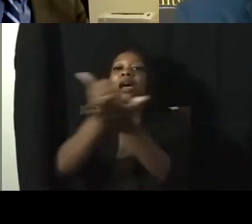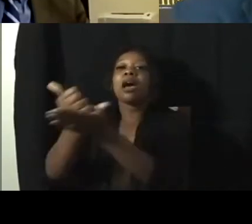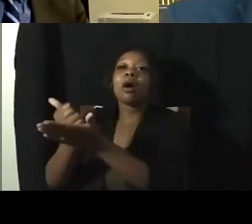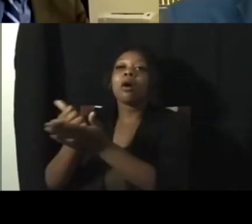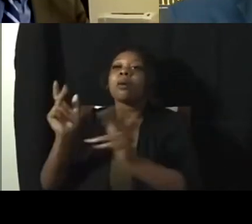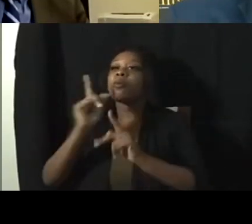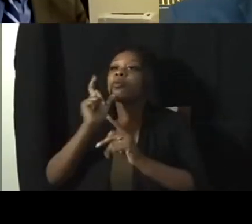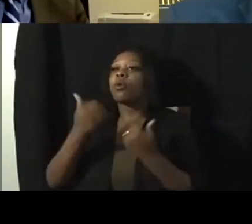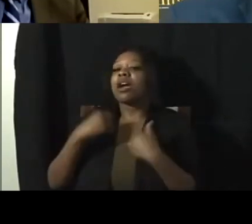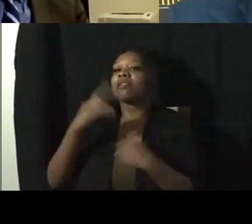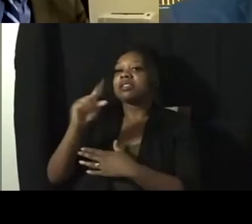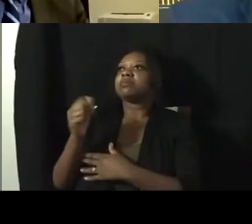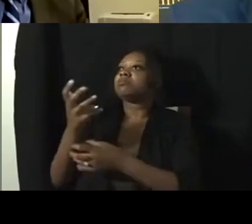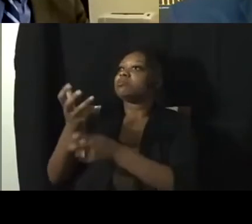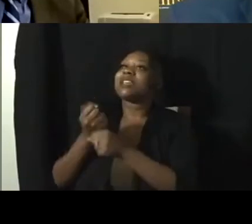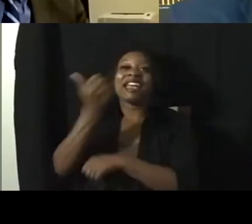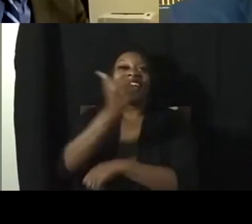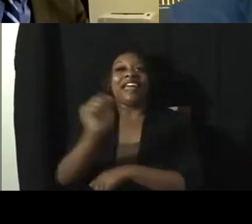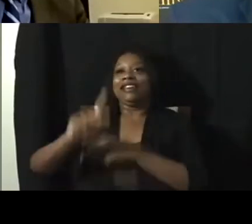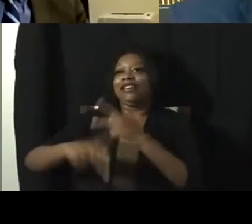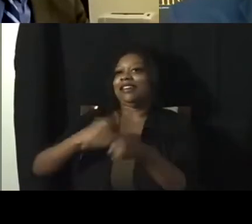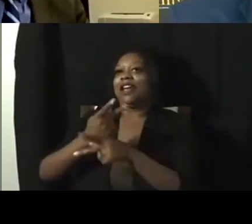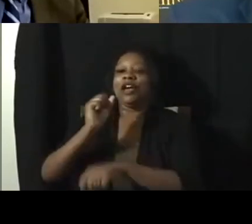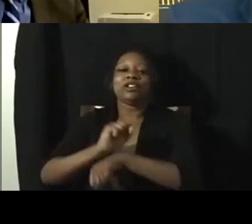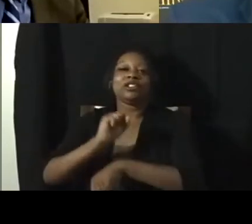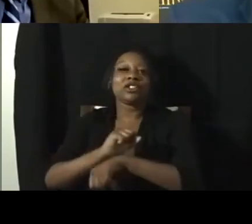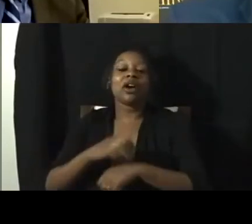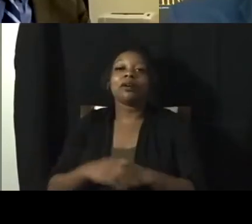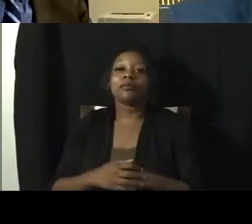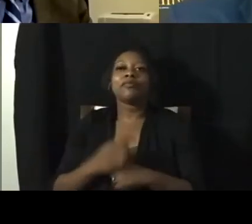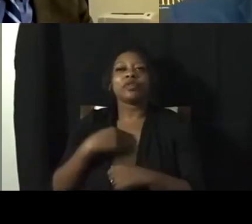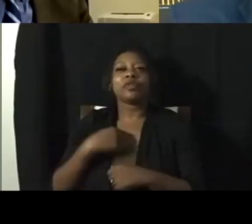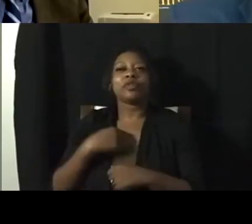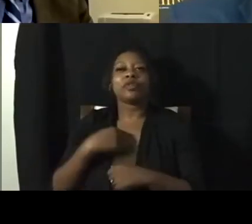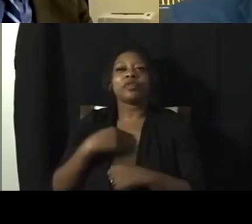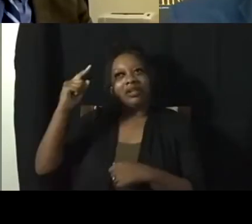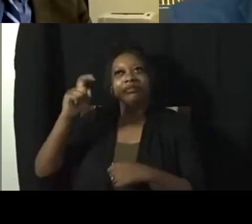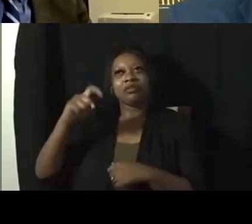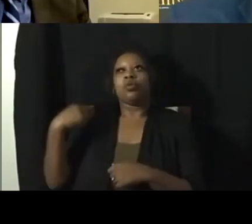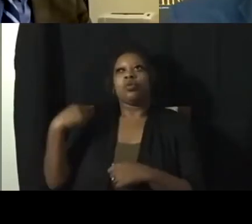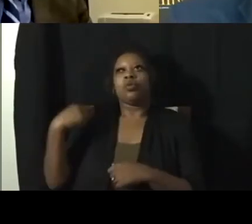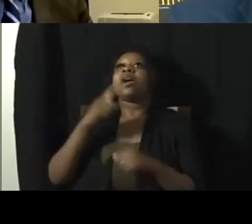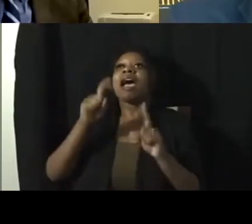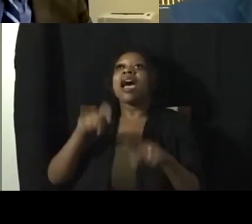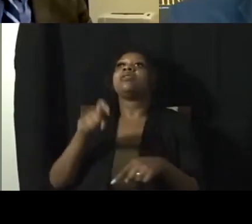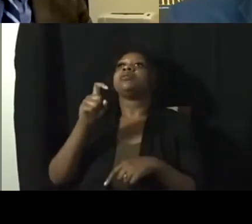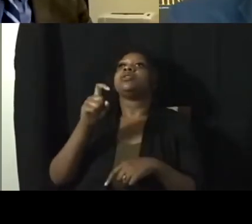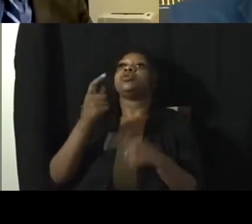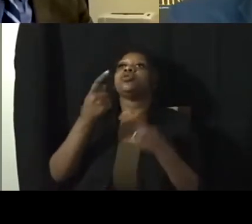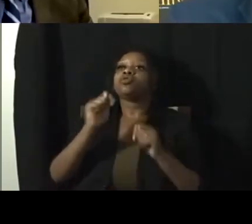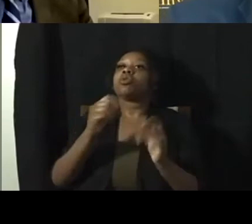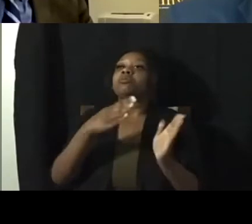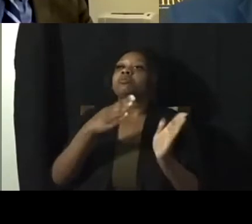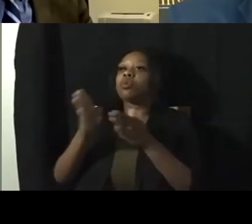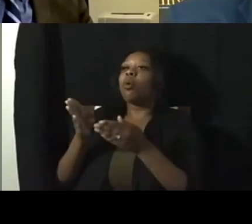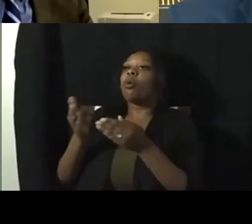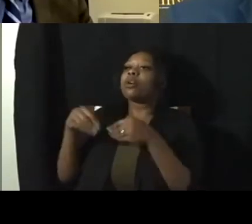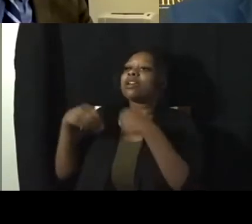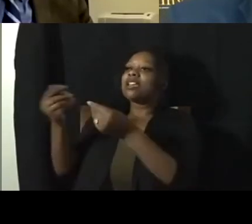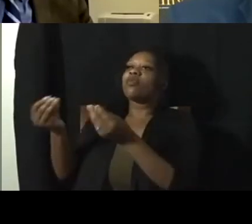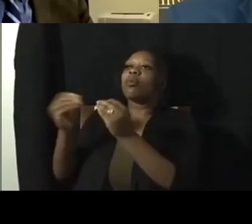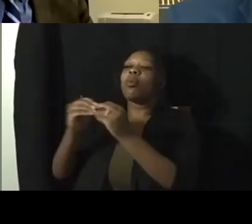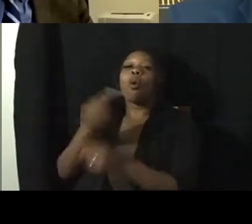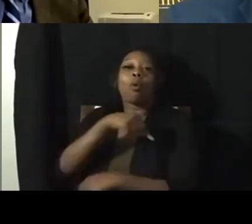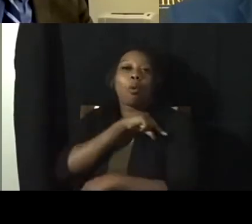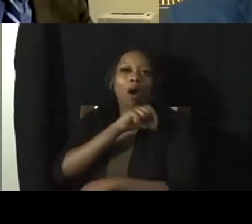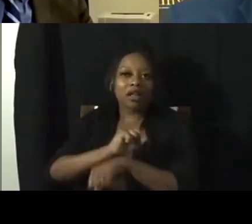and any job. And I really think that we need to be moving towards looking at more quality employment. And by that, I mean